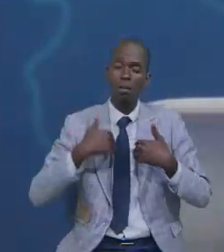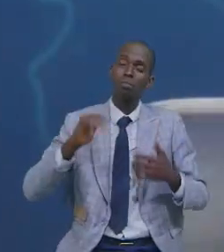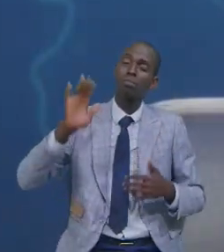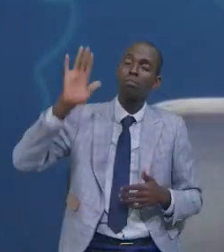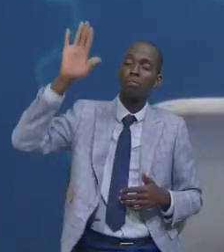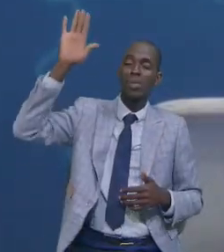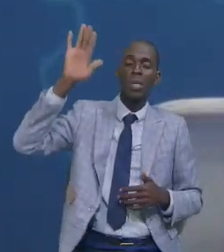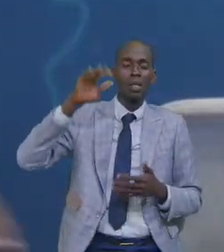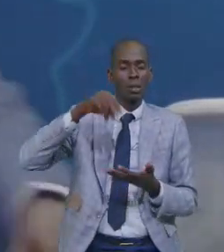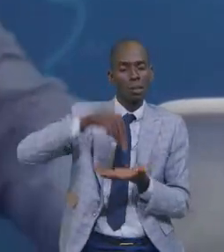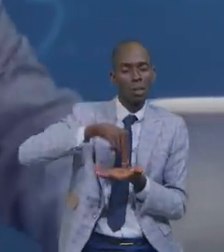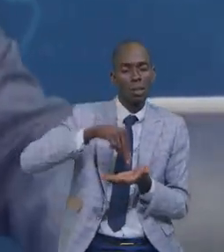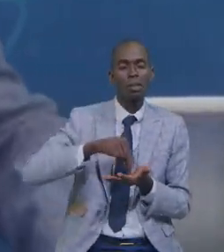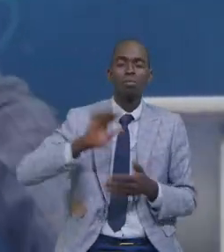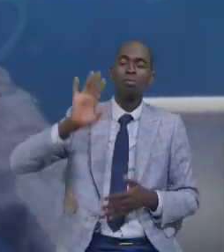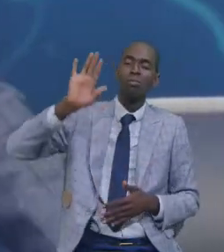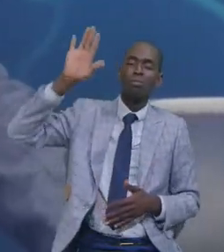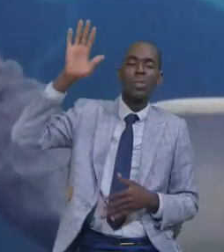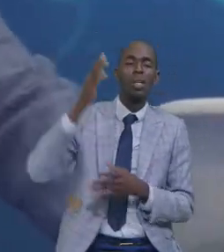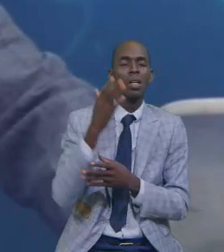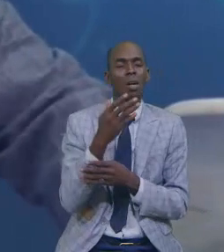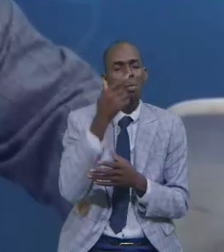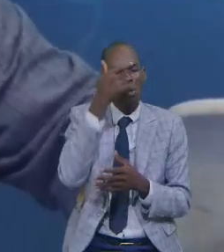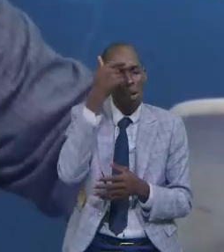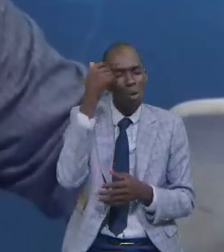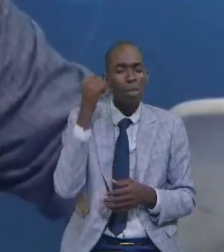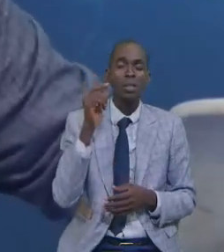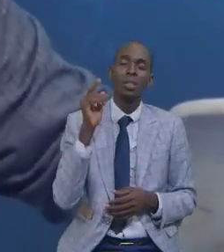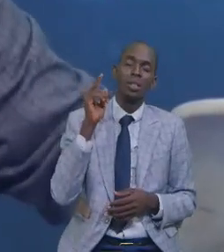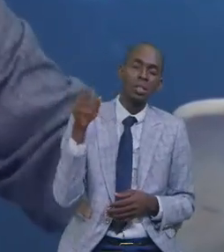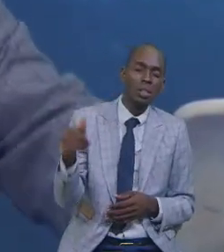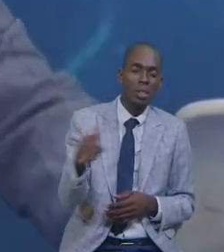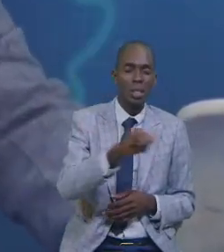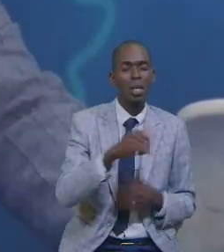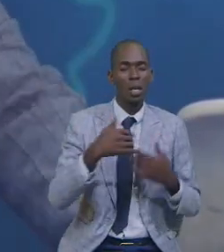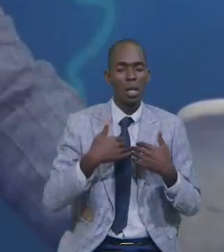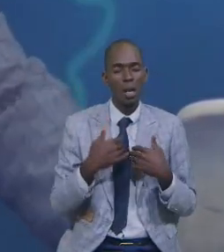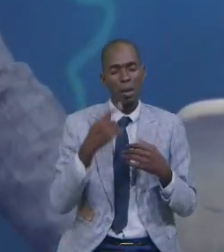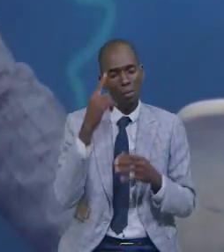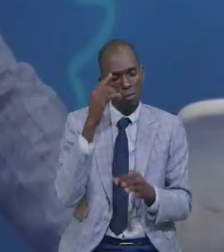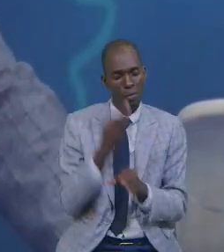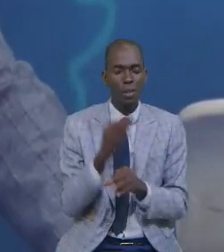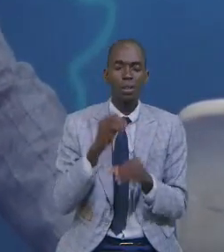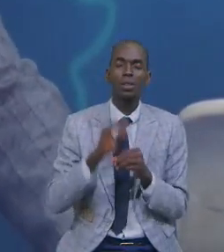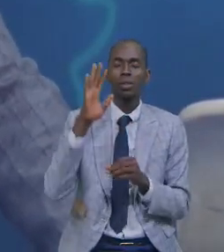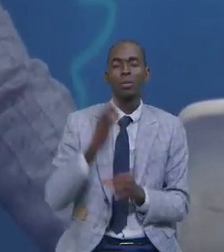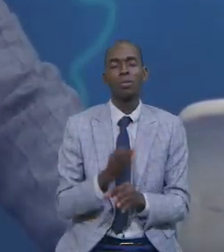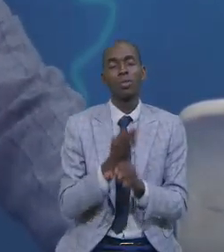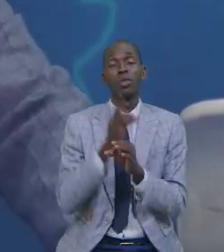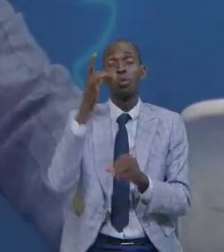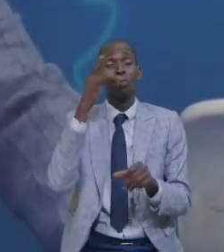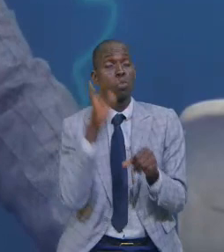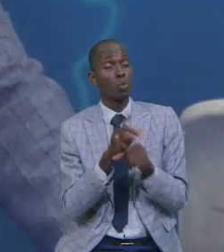and raising up their hands because they have faith in your faithfulness. You promise to forgive, and they know you